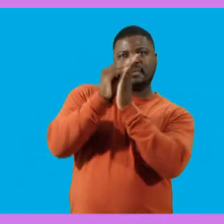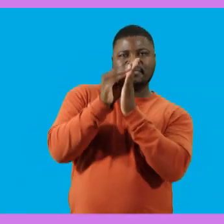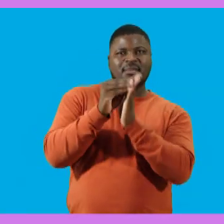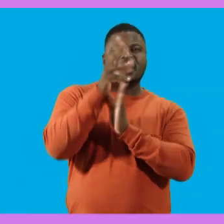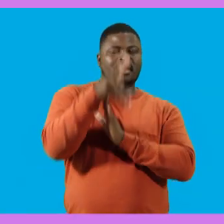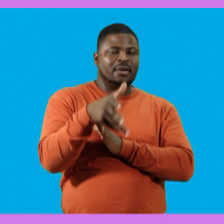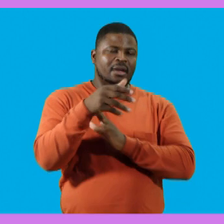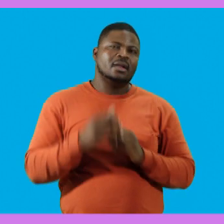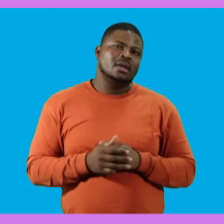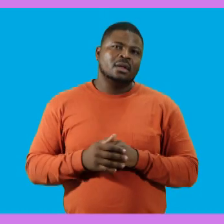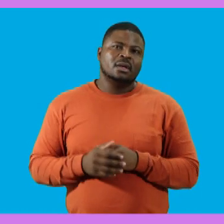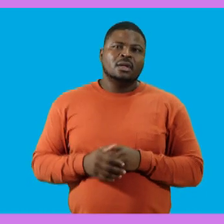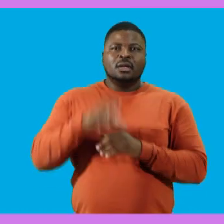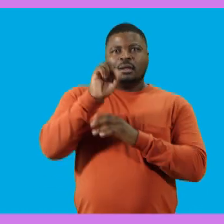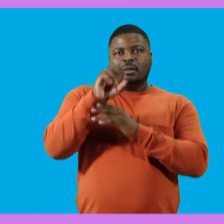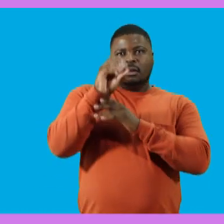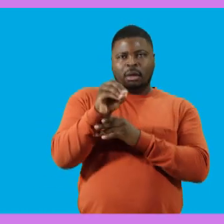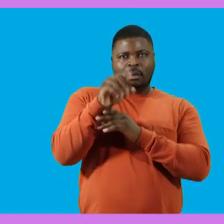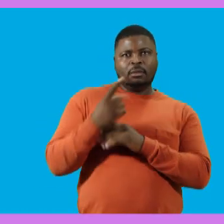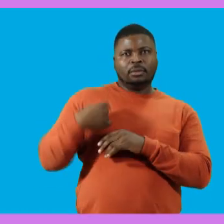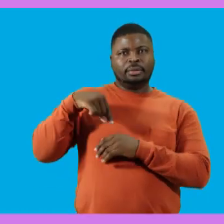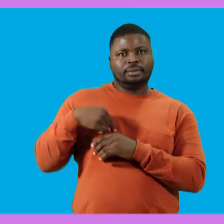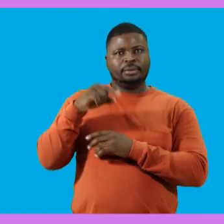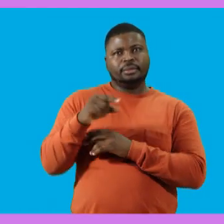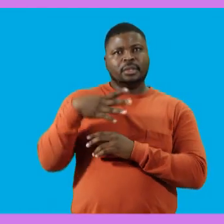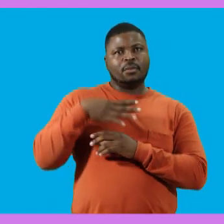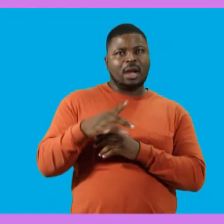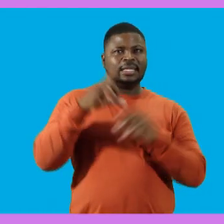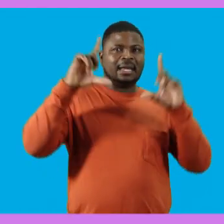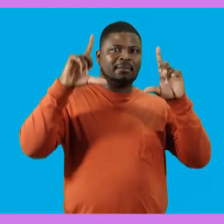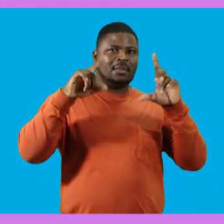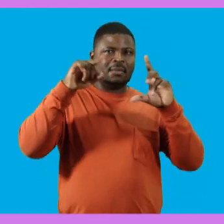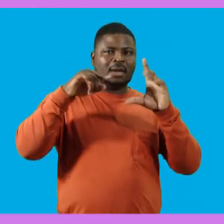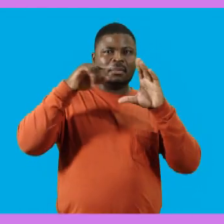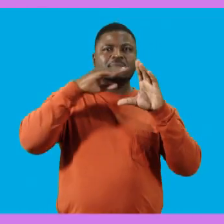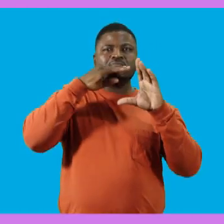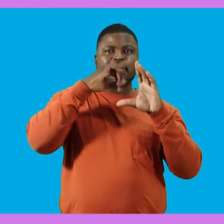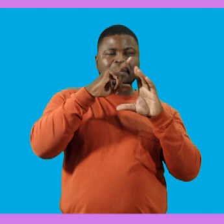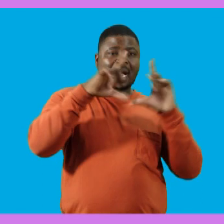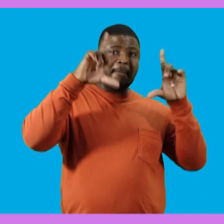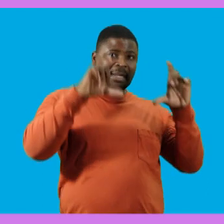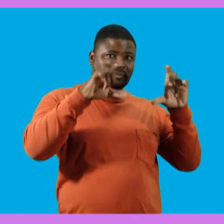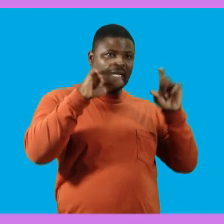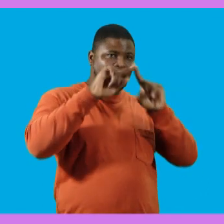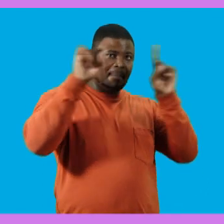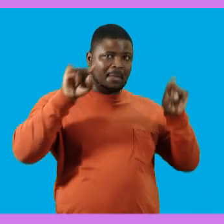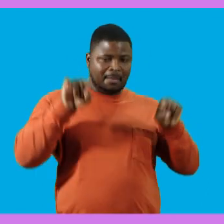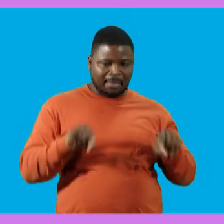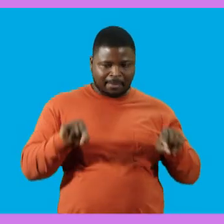lovely wife. Okay, so we want the beige part. It is a